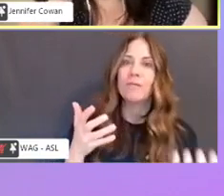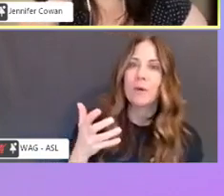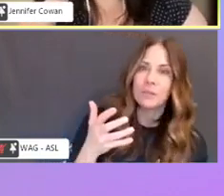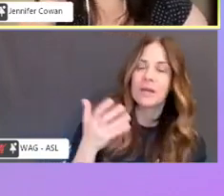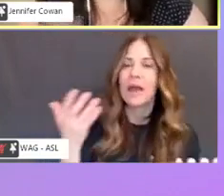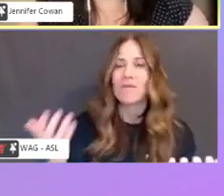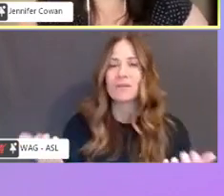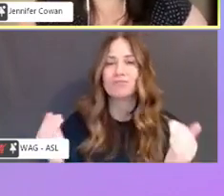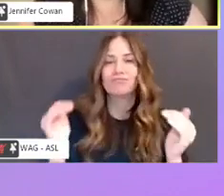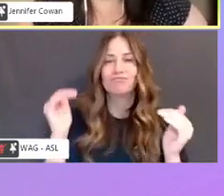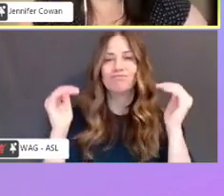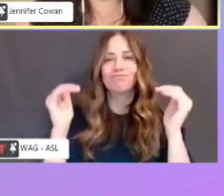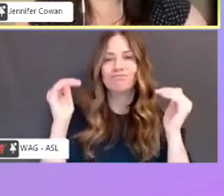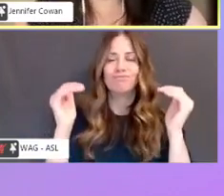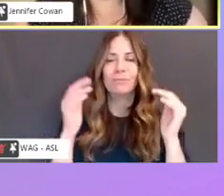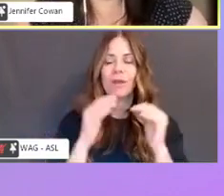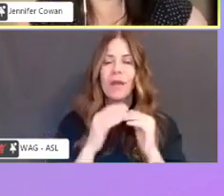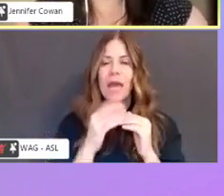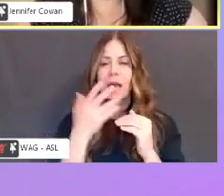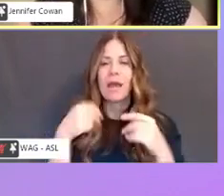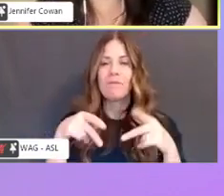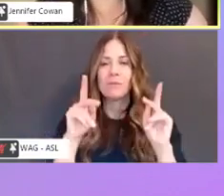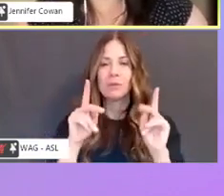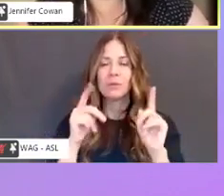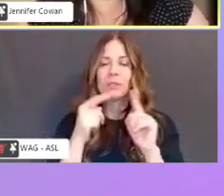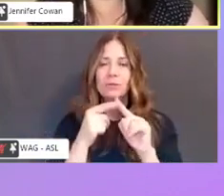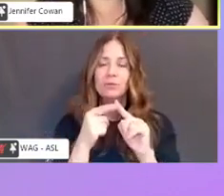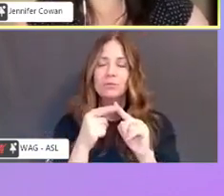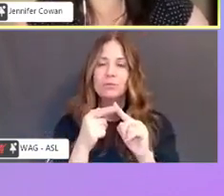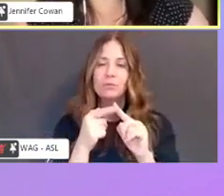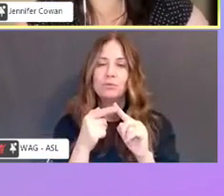It does give us some opportunities to